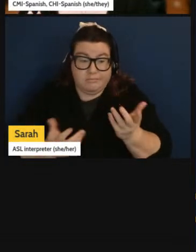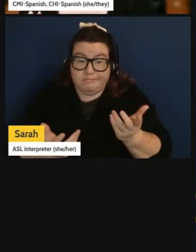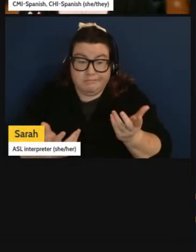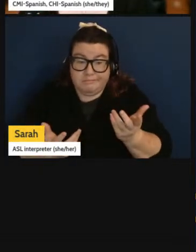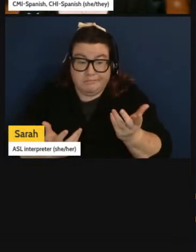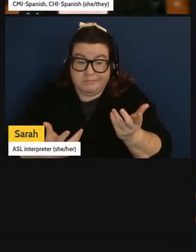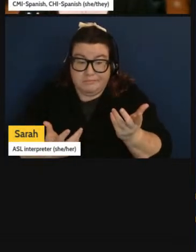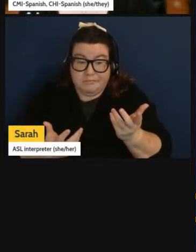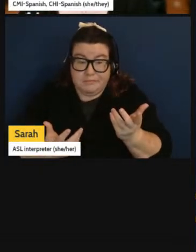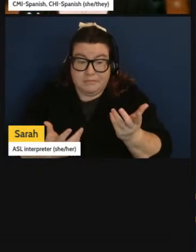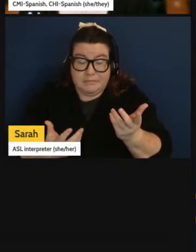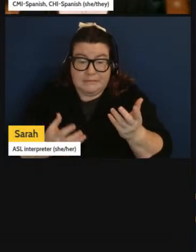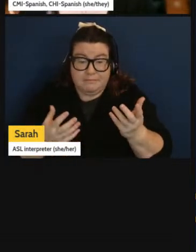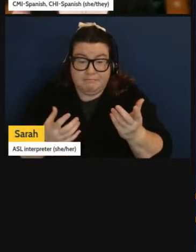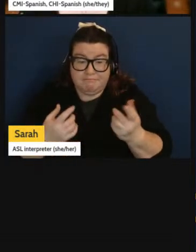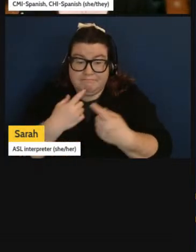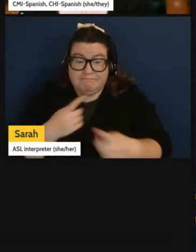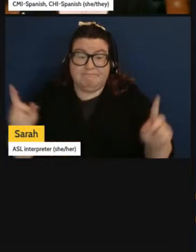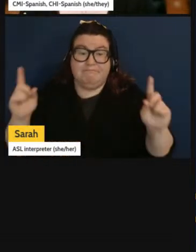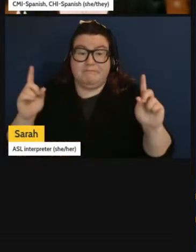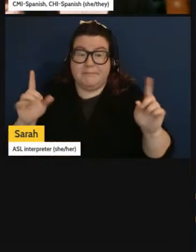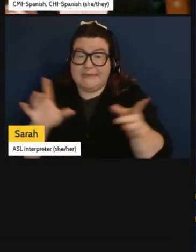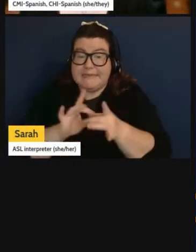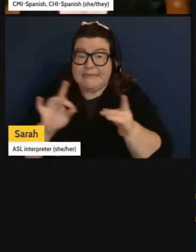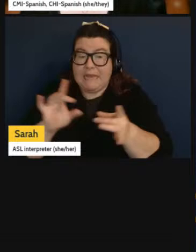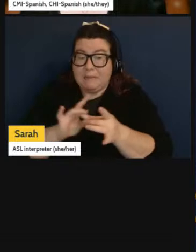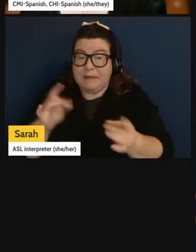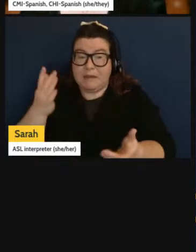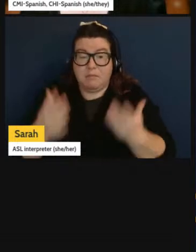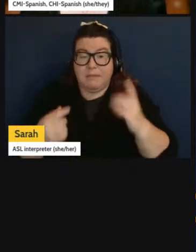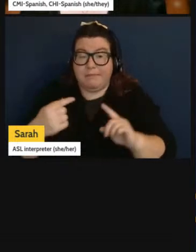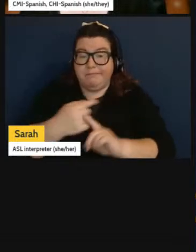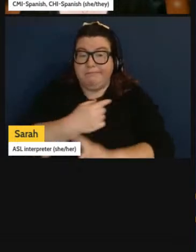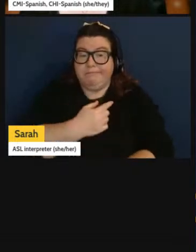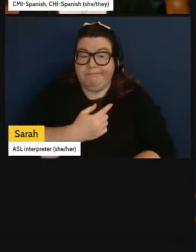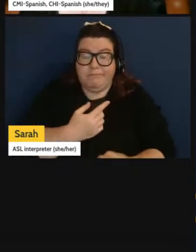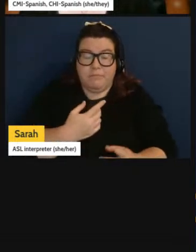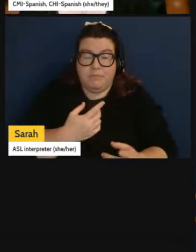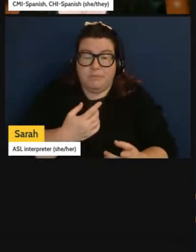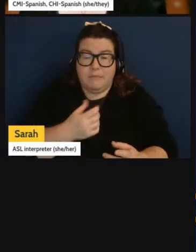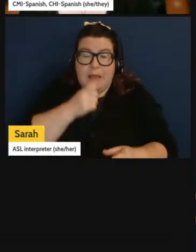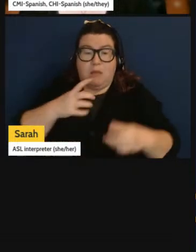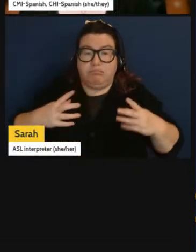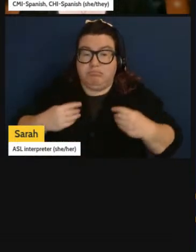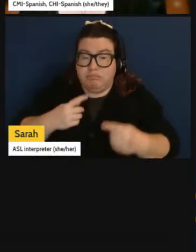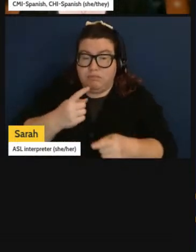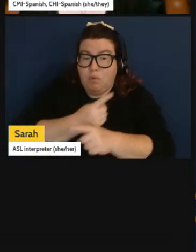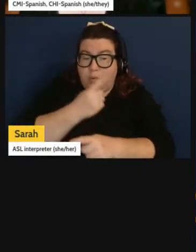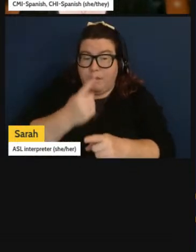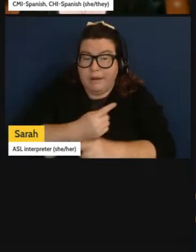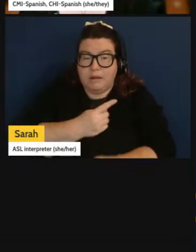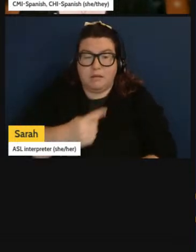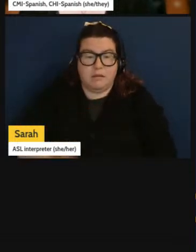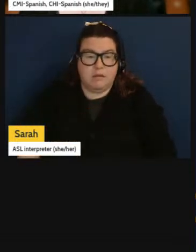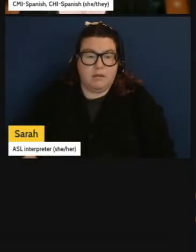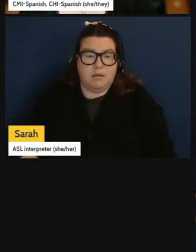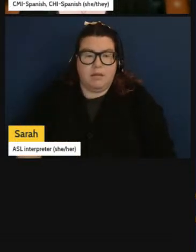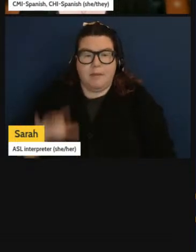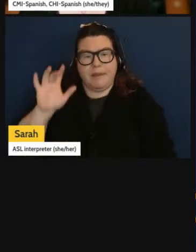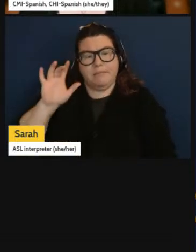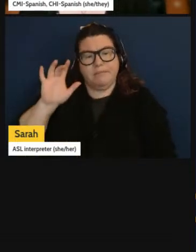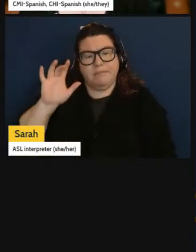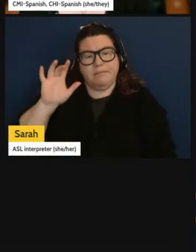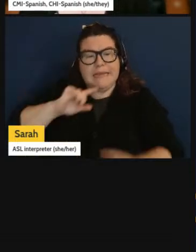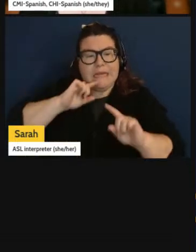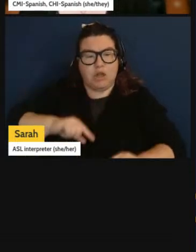making any kind of statements that might be taken inappropriately. Actually, let me mark that question as